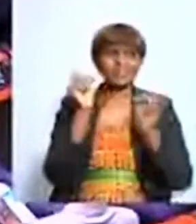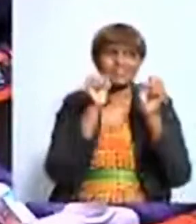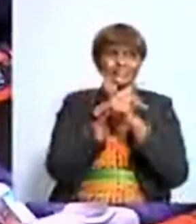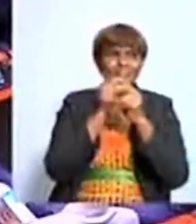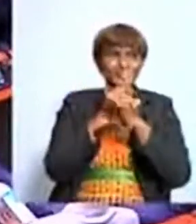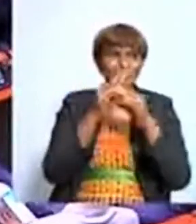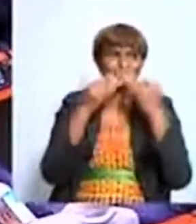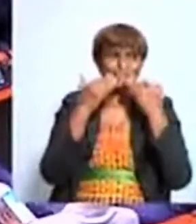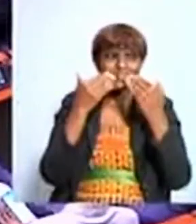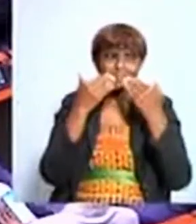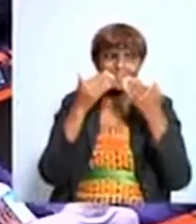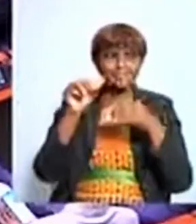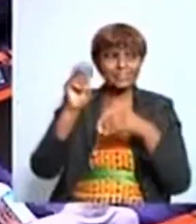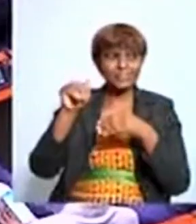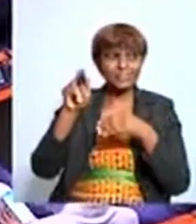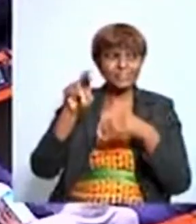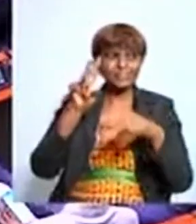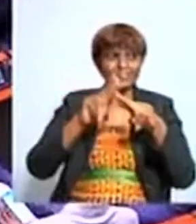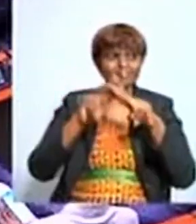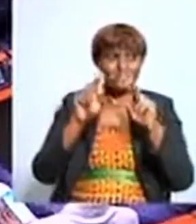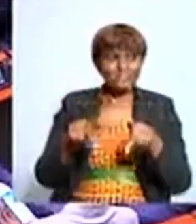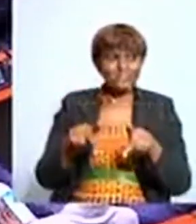Thank you, Mr. Chairman.